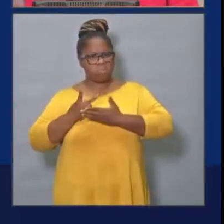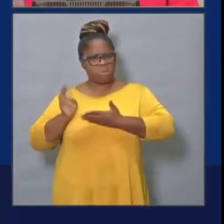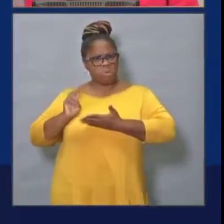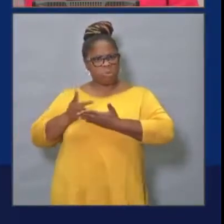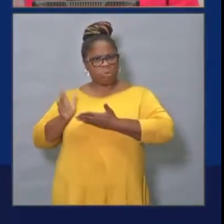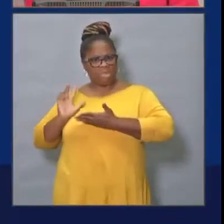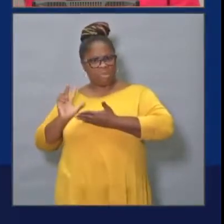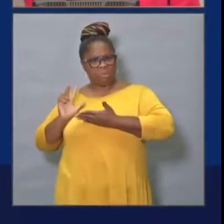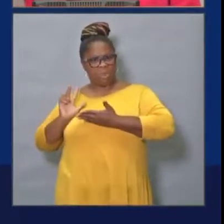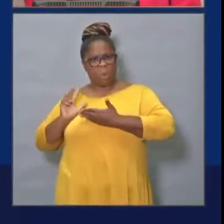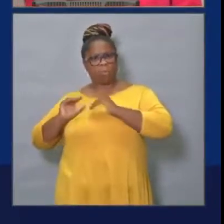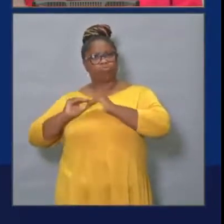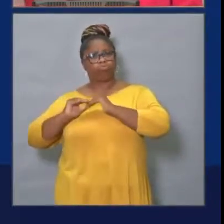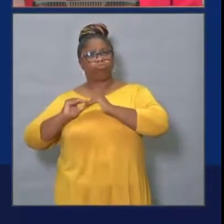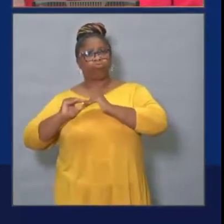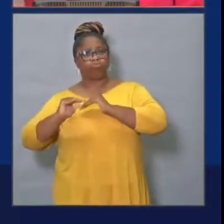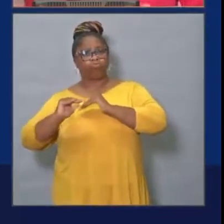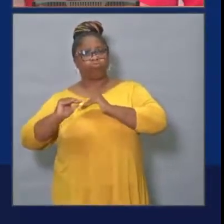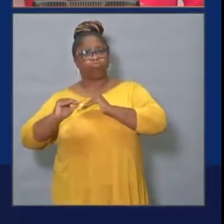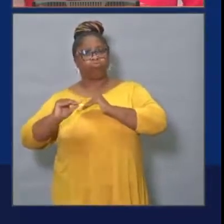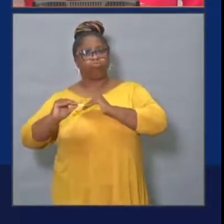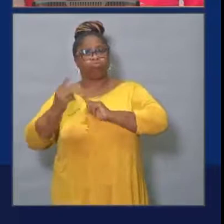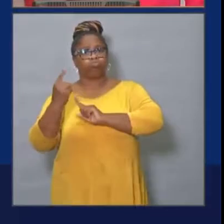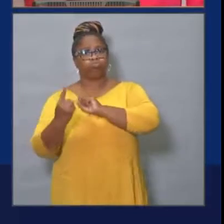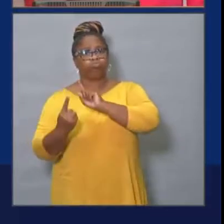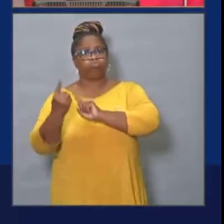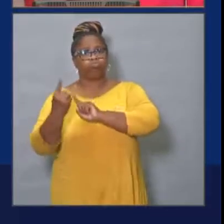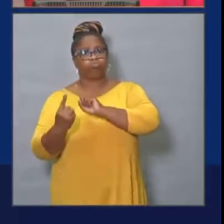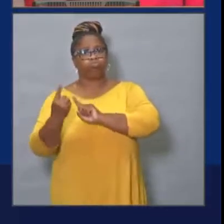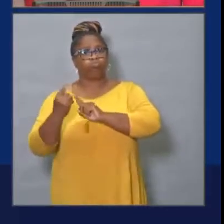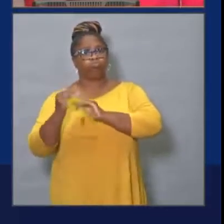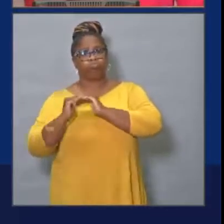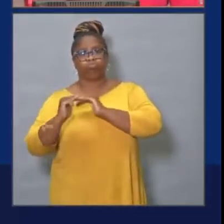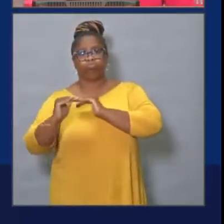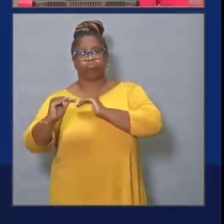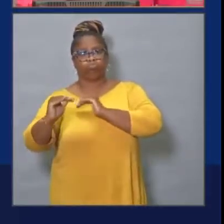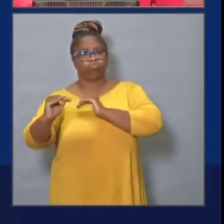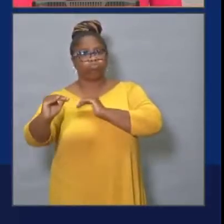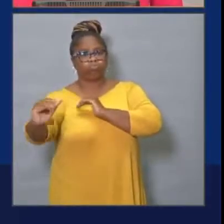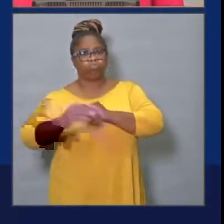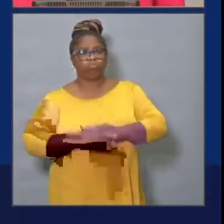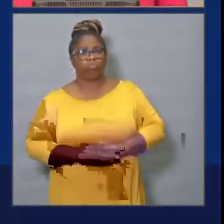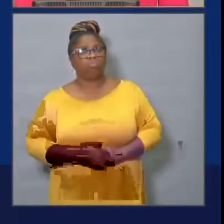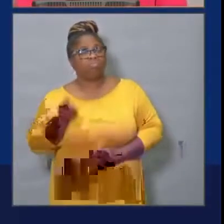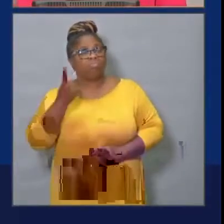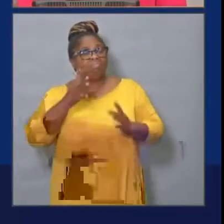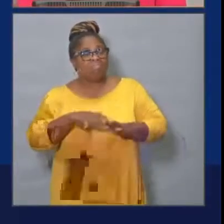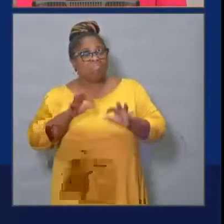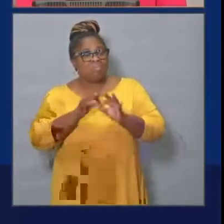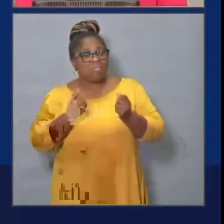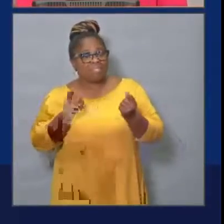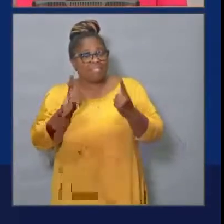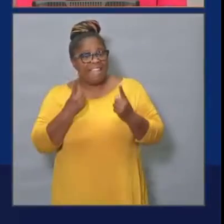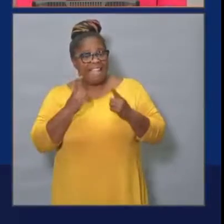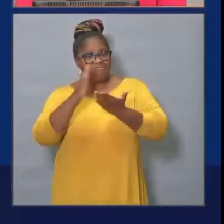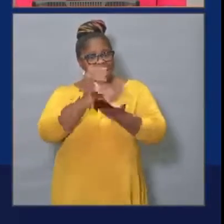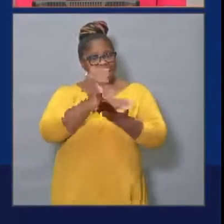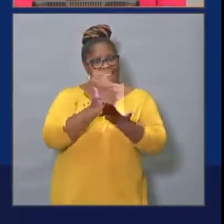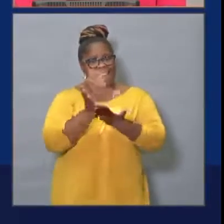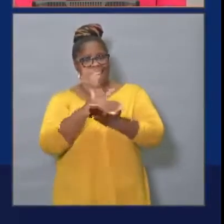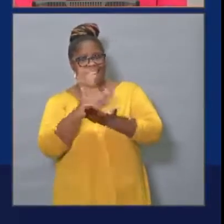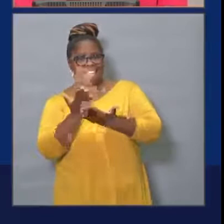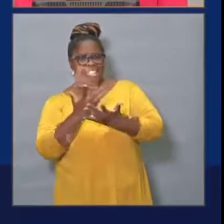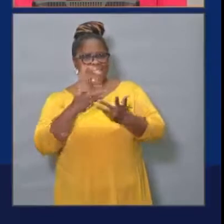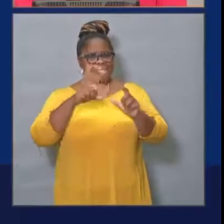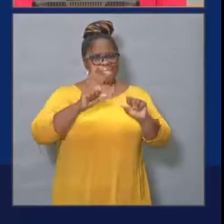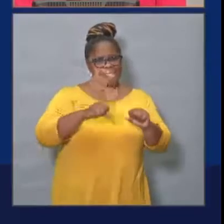has continued to stay constant. The important thing to understand is that the range of possibilities that are predicted is